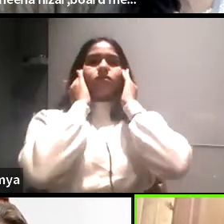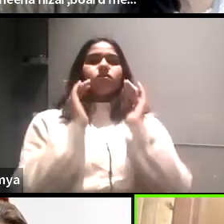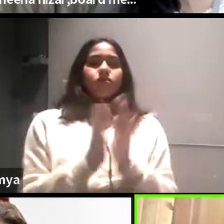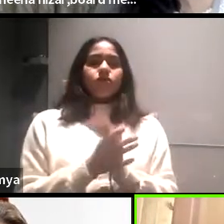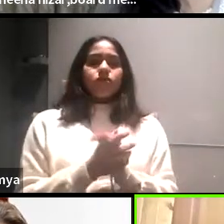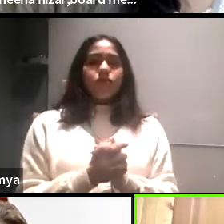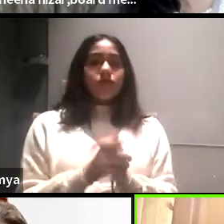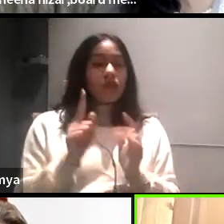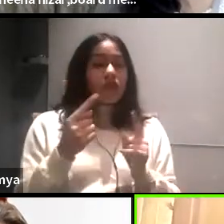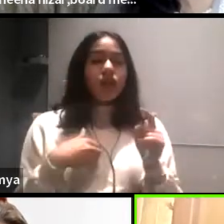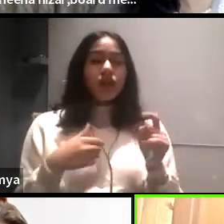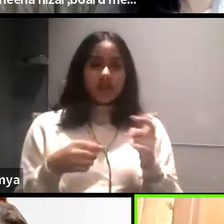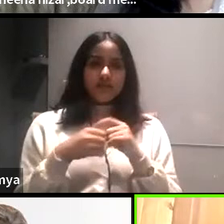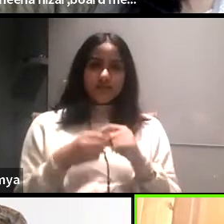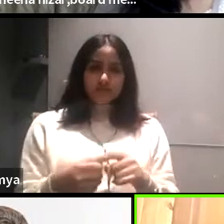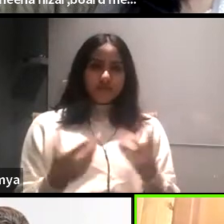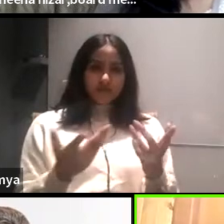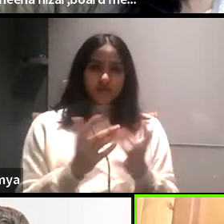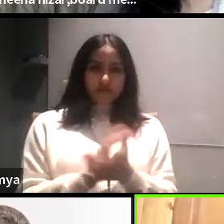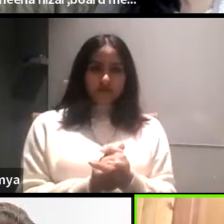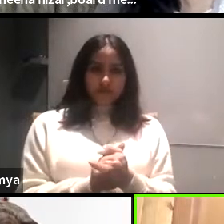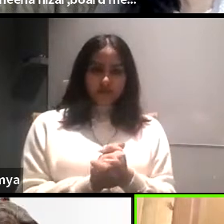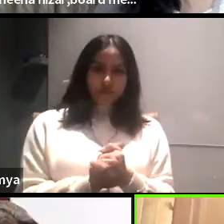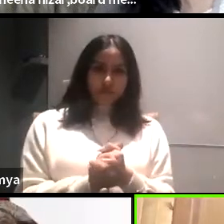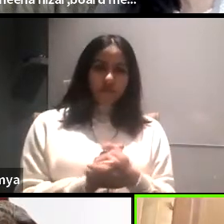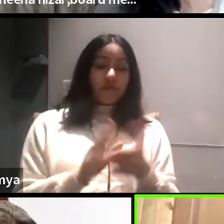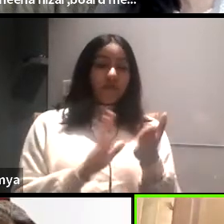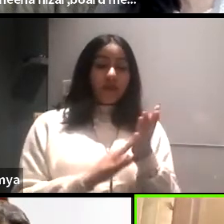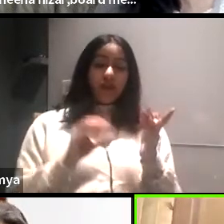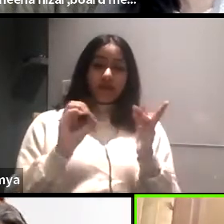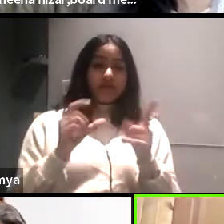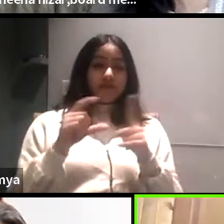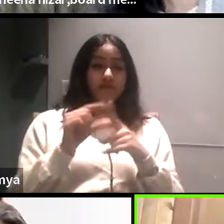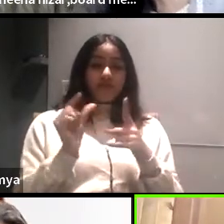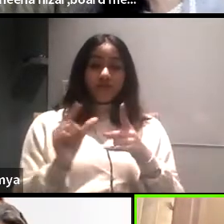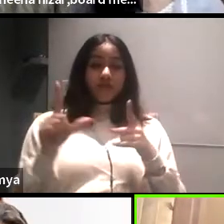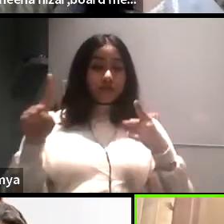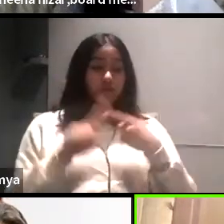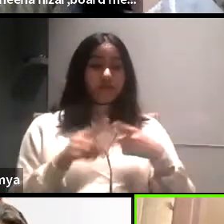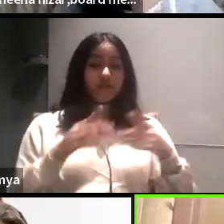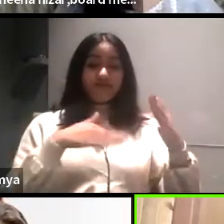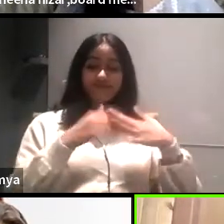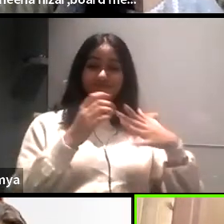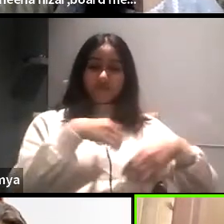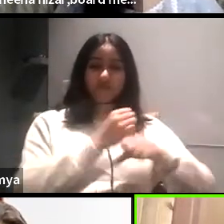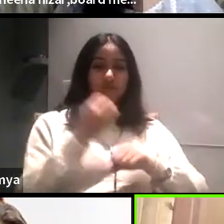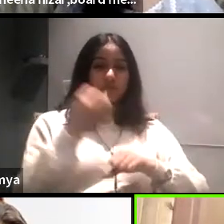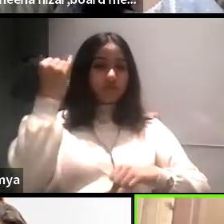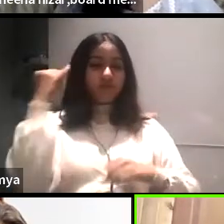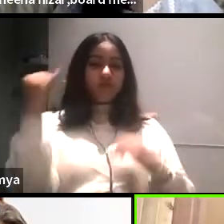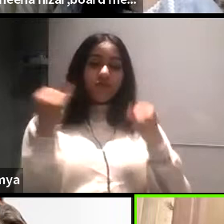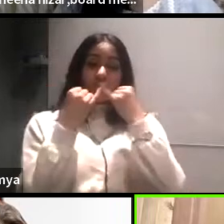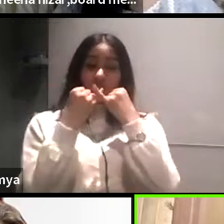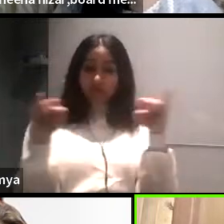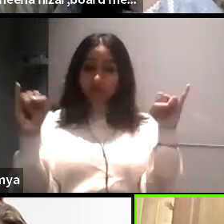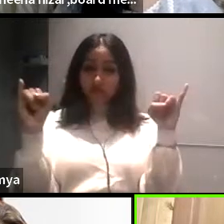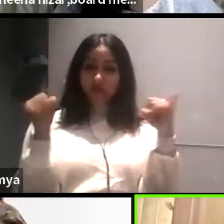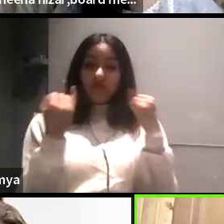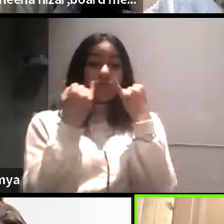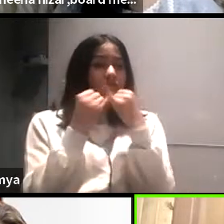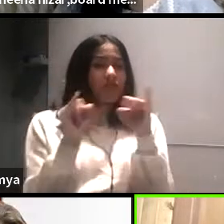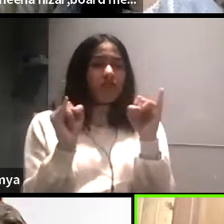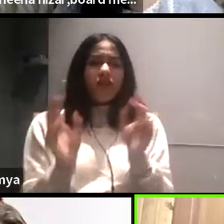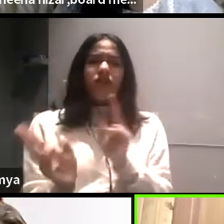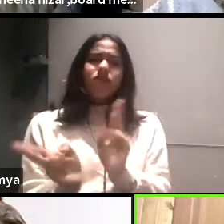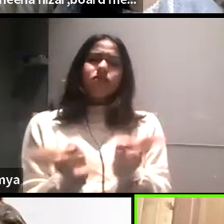your admirers, and he says that modern civilization is built upon the idea of independence and